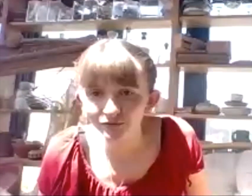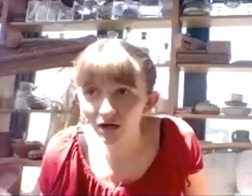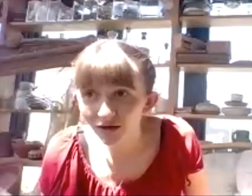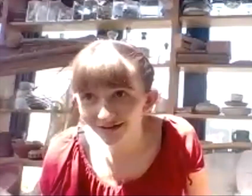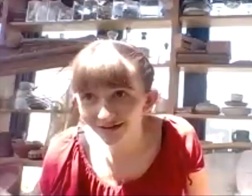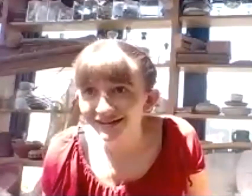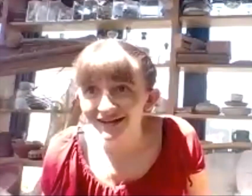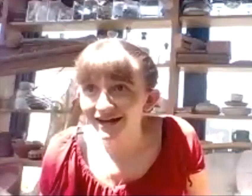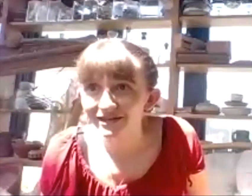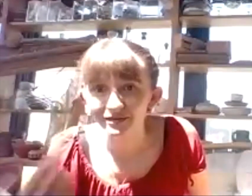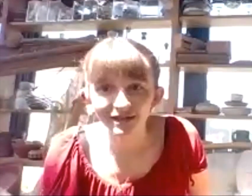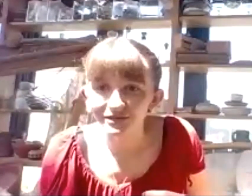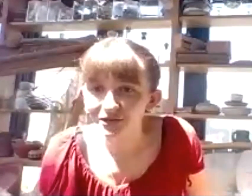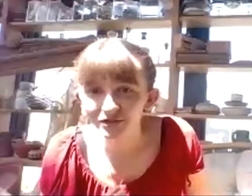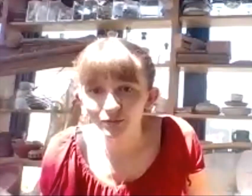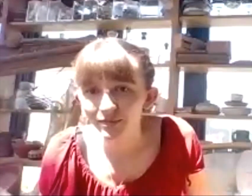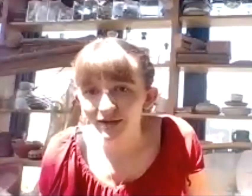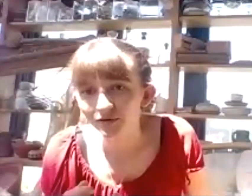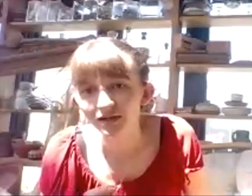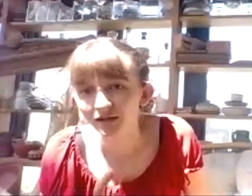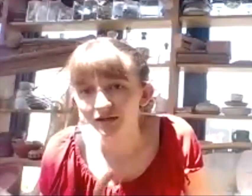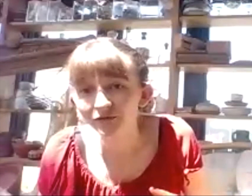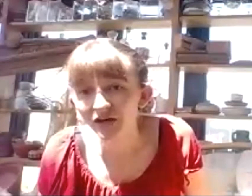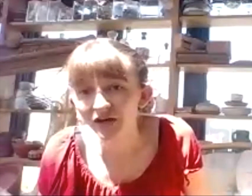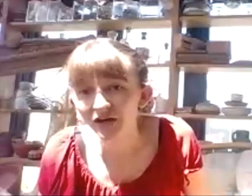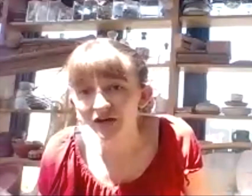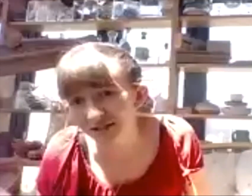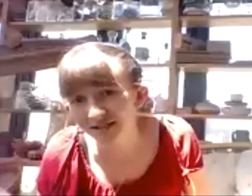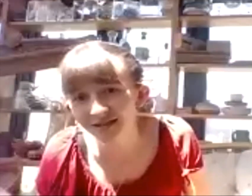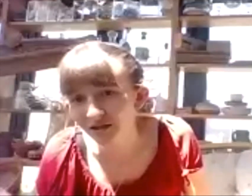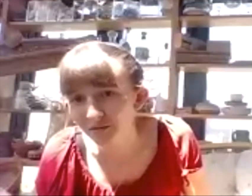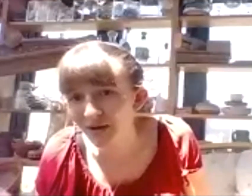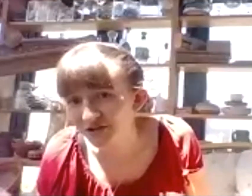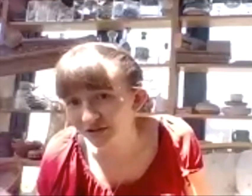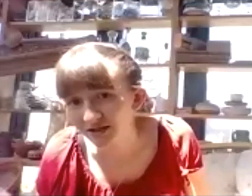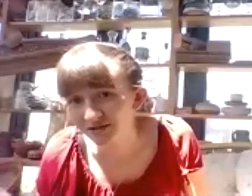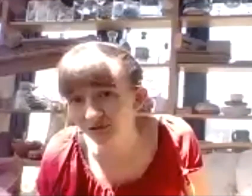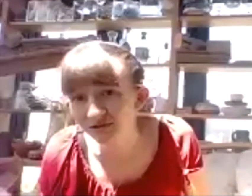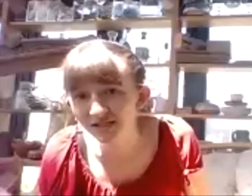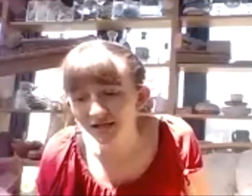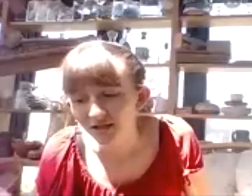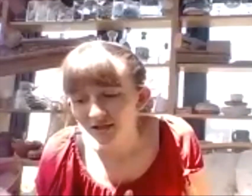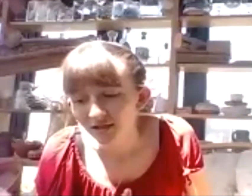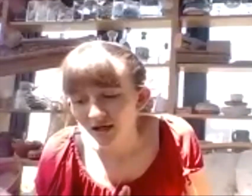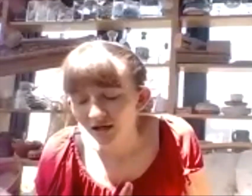through her, I like learned more about fossil preparation, measuring fossils,